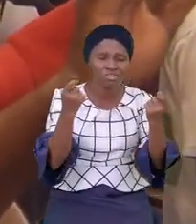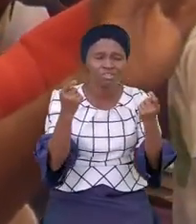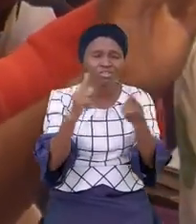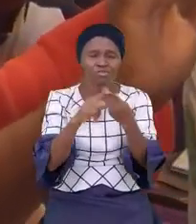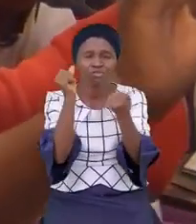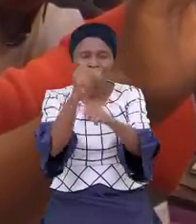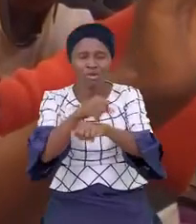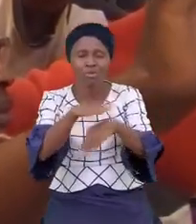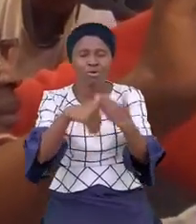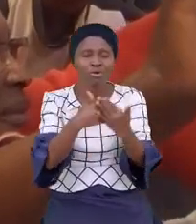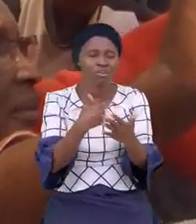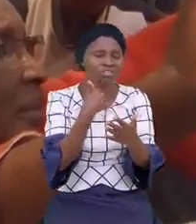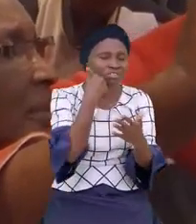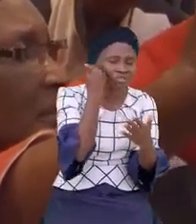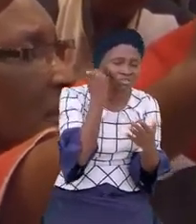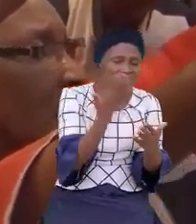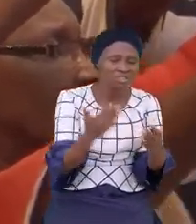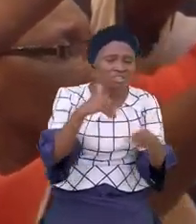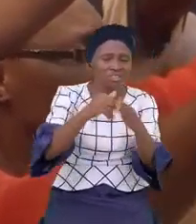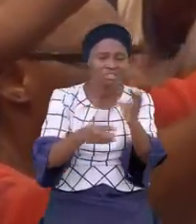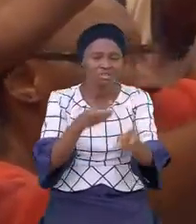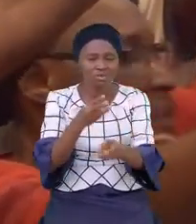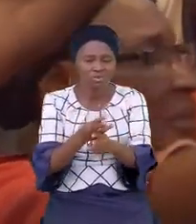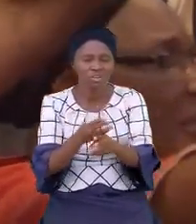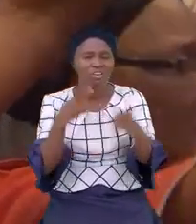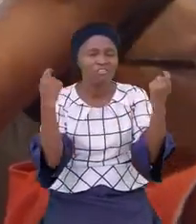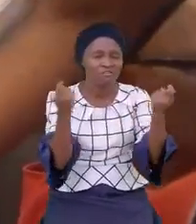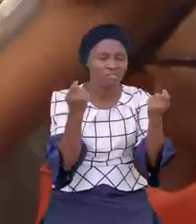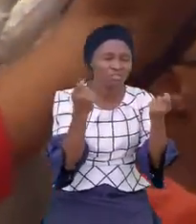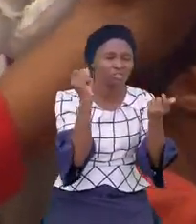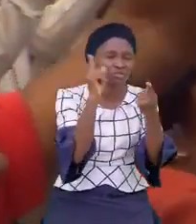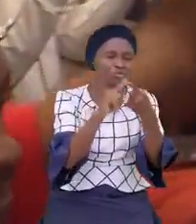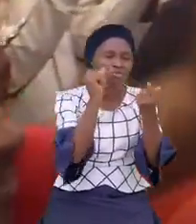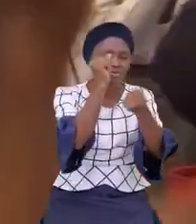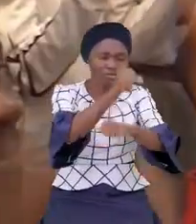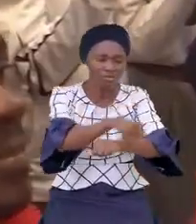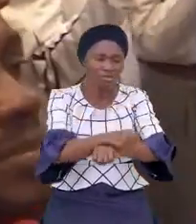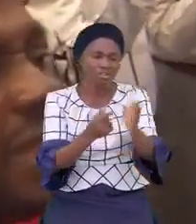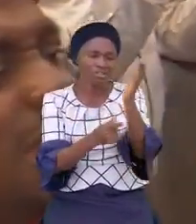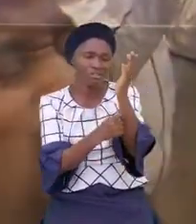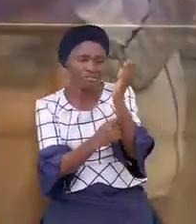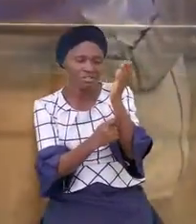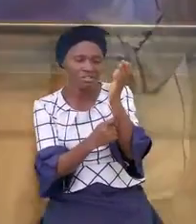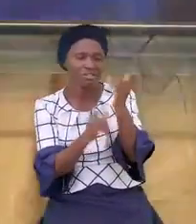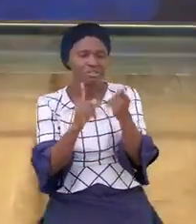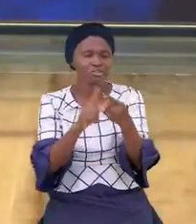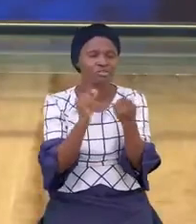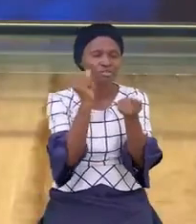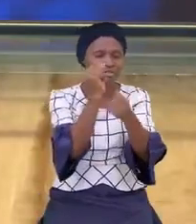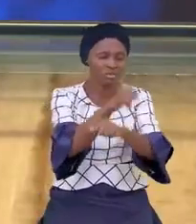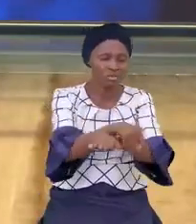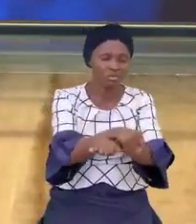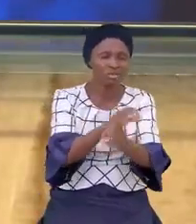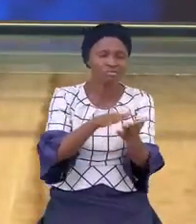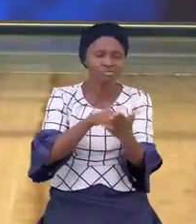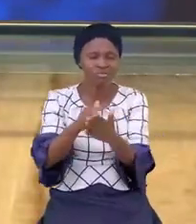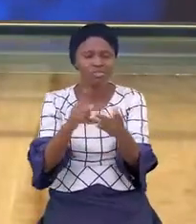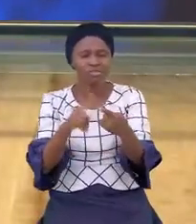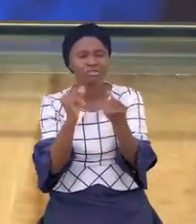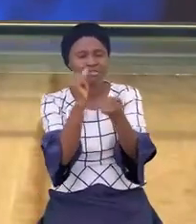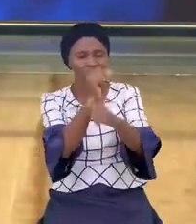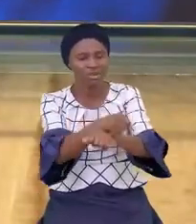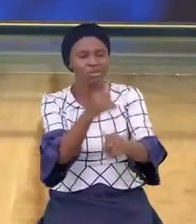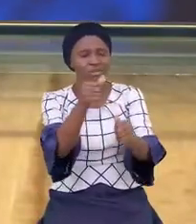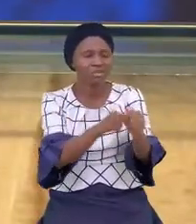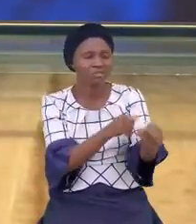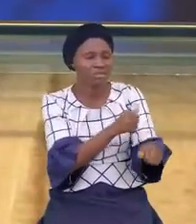world. And victory over the flesh. And victory over sickness. And victory over infirmity. And victory over every mountain.